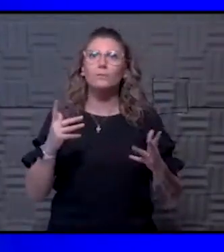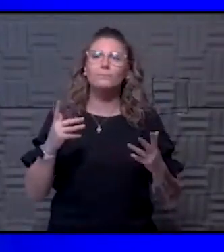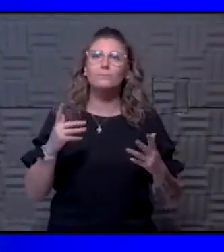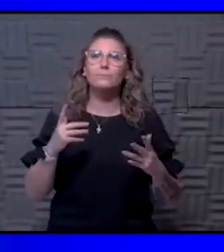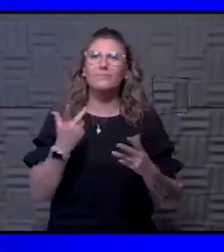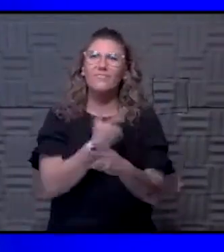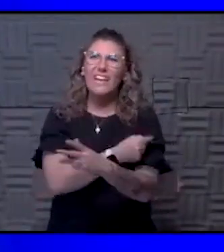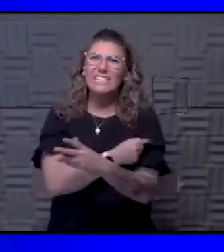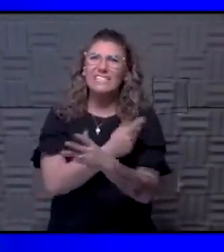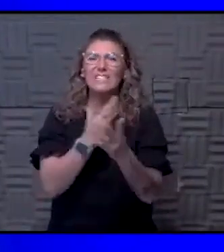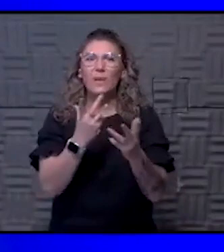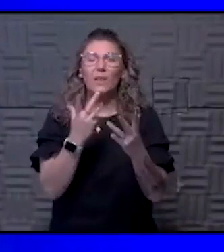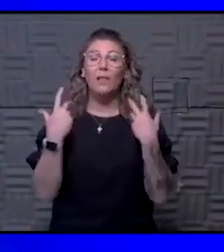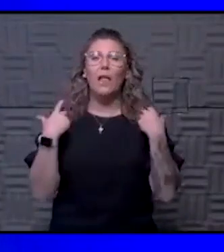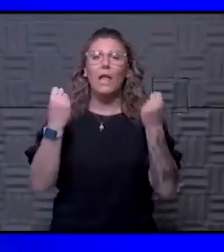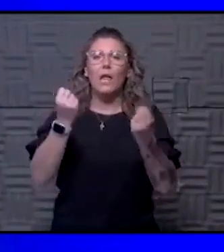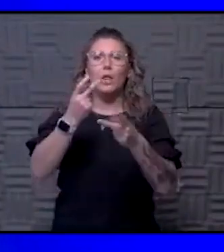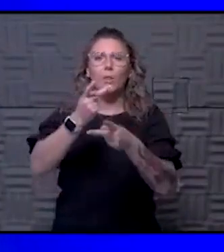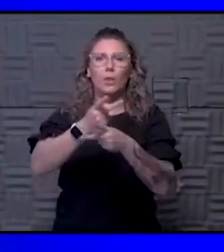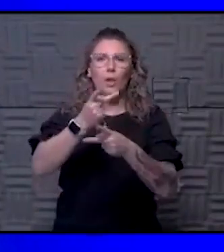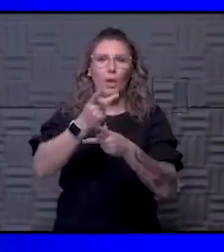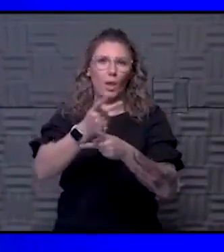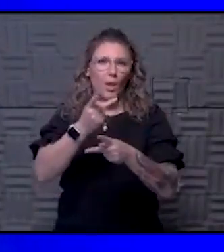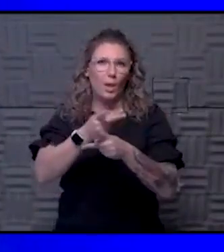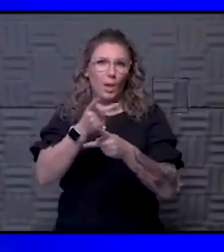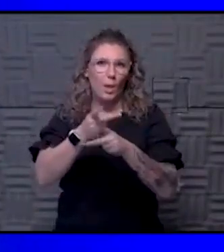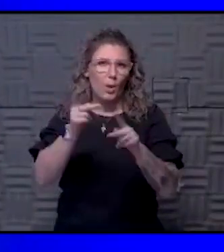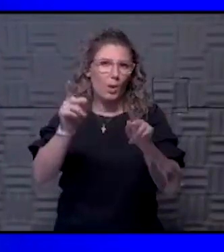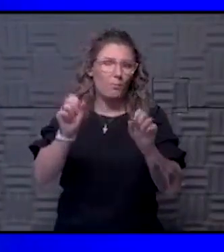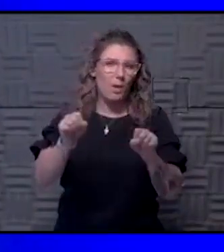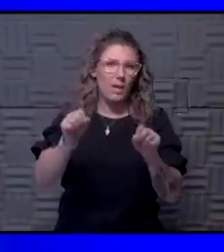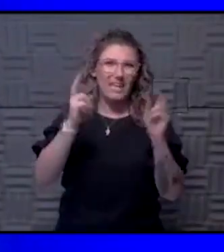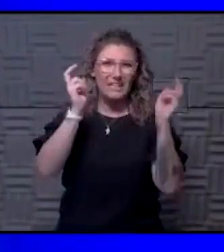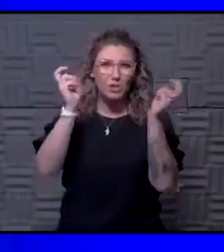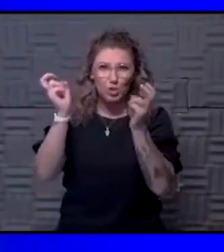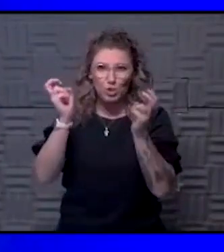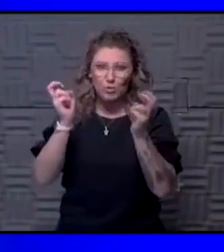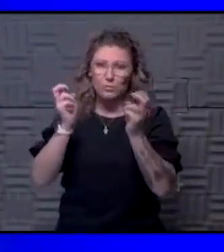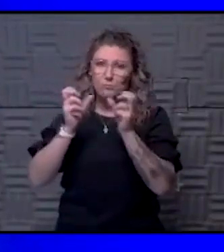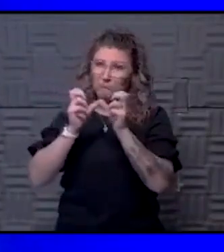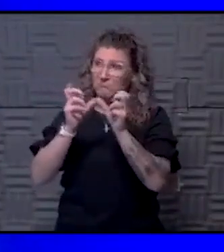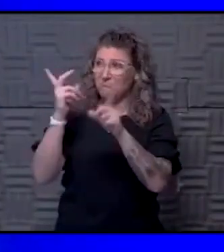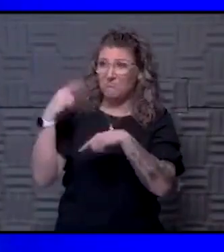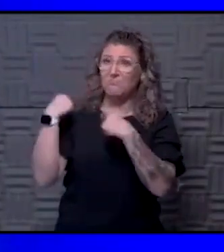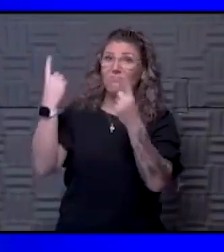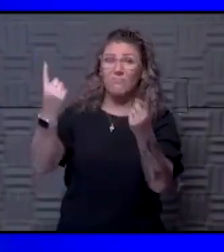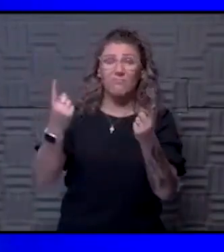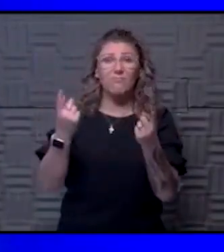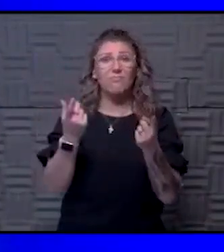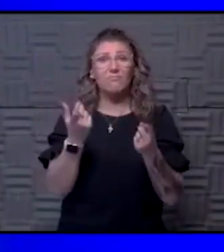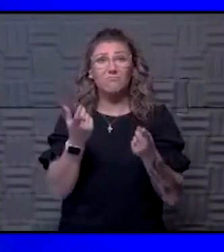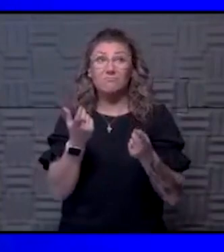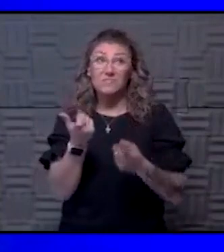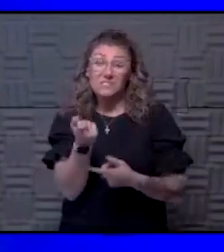healthcare equity issues for a long time, and that some of those efforts have